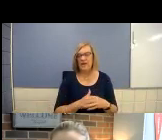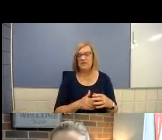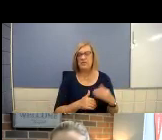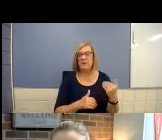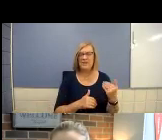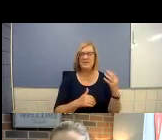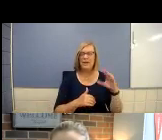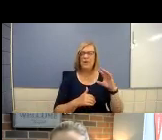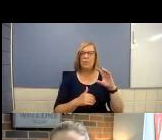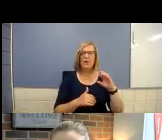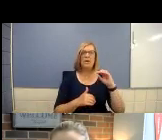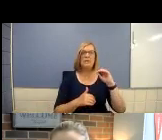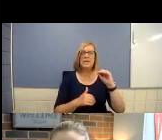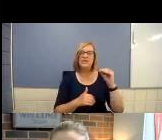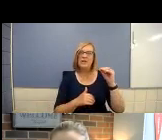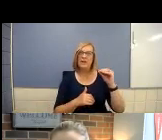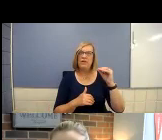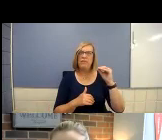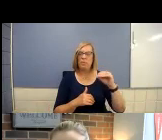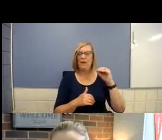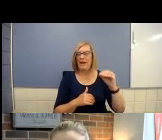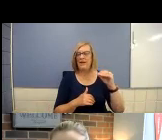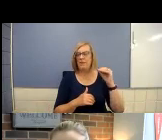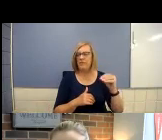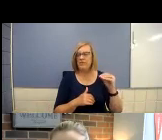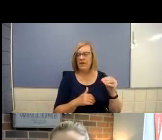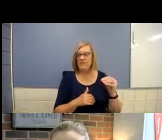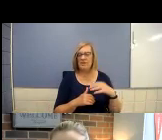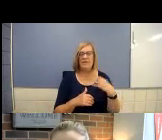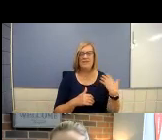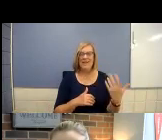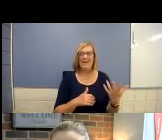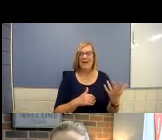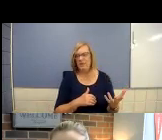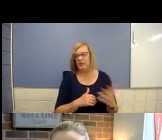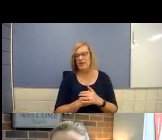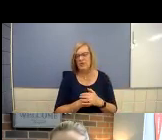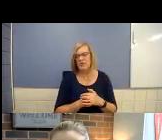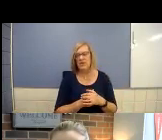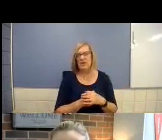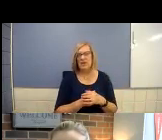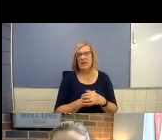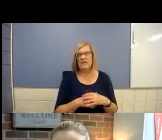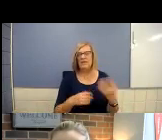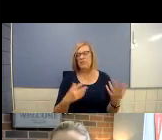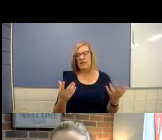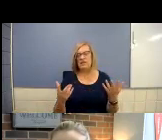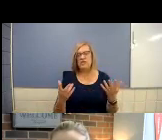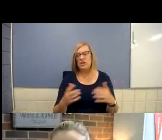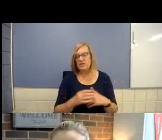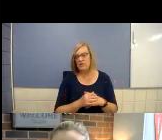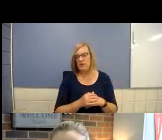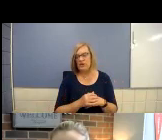ASL classes because we're teaching a very formal academic version of ASL that is not commonly used in the deaf